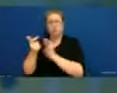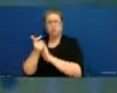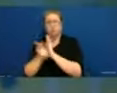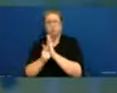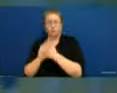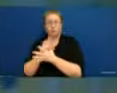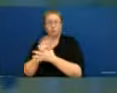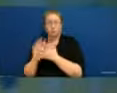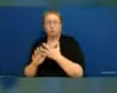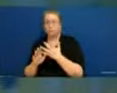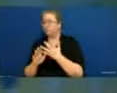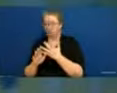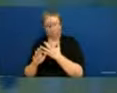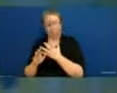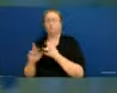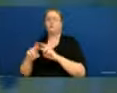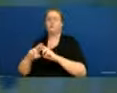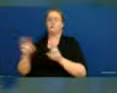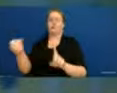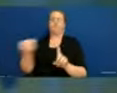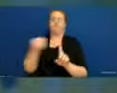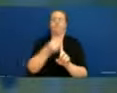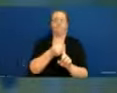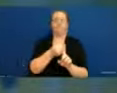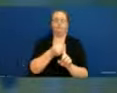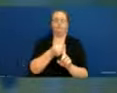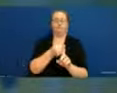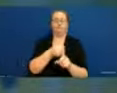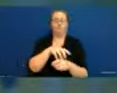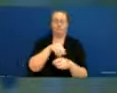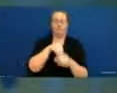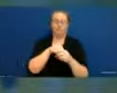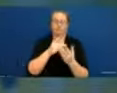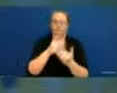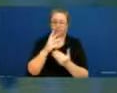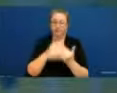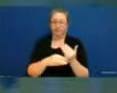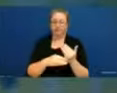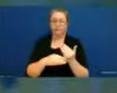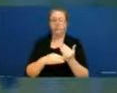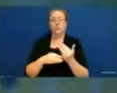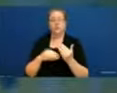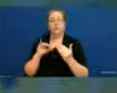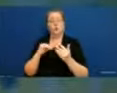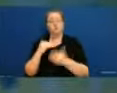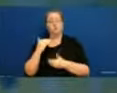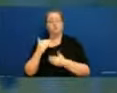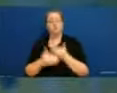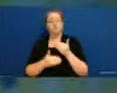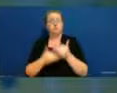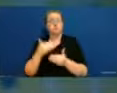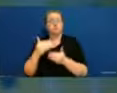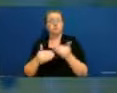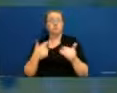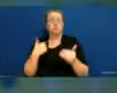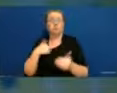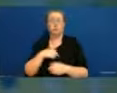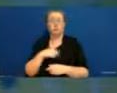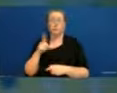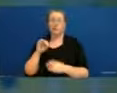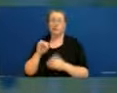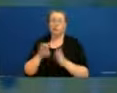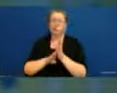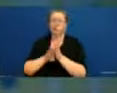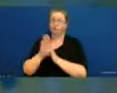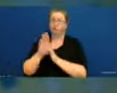review stage, and then they're ready to join and be part of that program. So that work is being done, and we've made, I